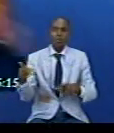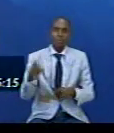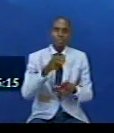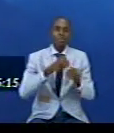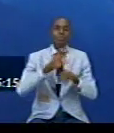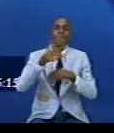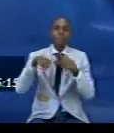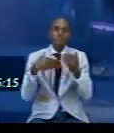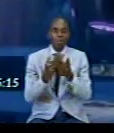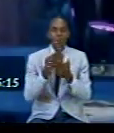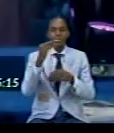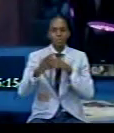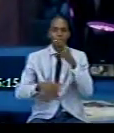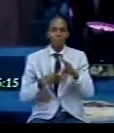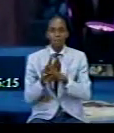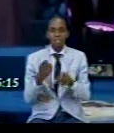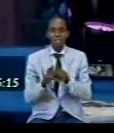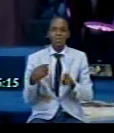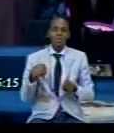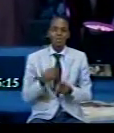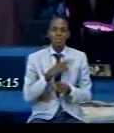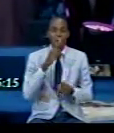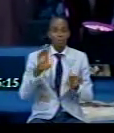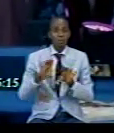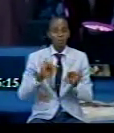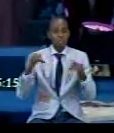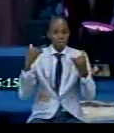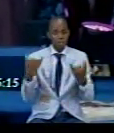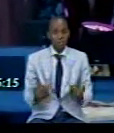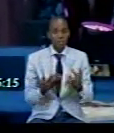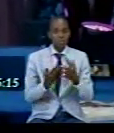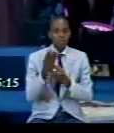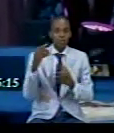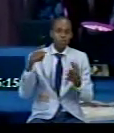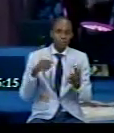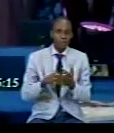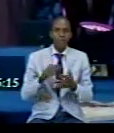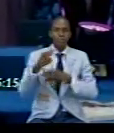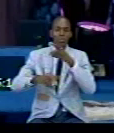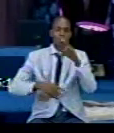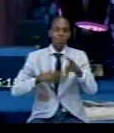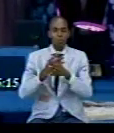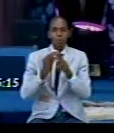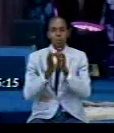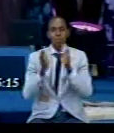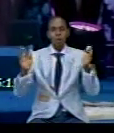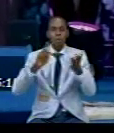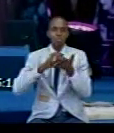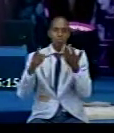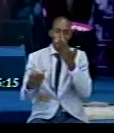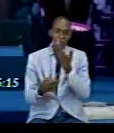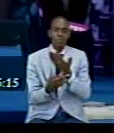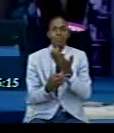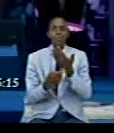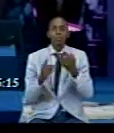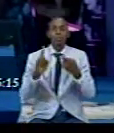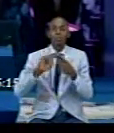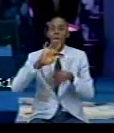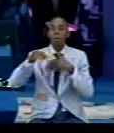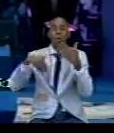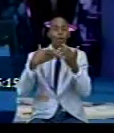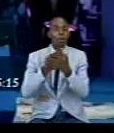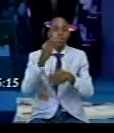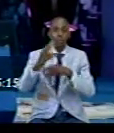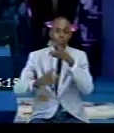like we're doing now through this global crusade. To all the world, from here,